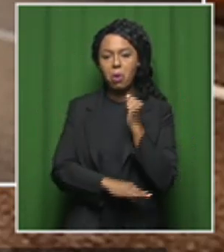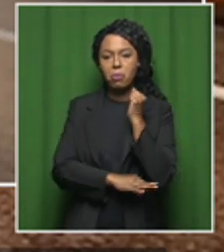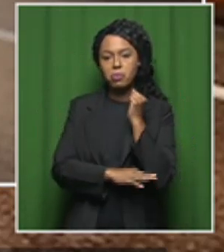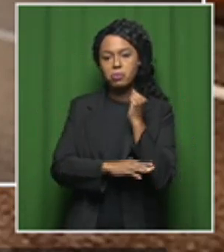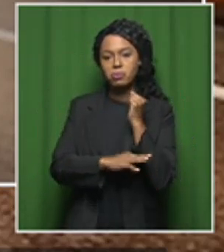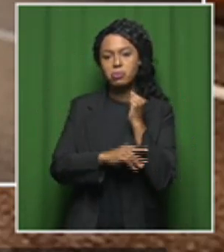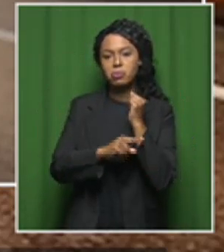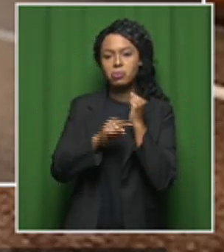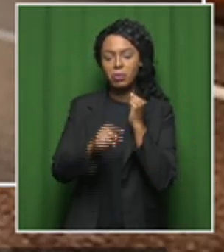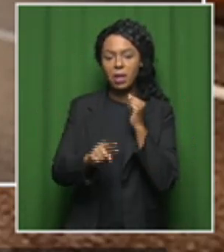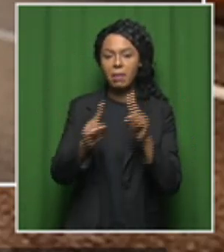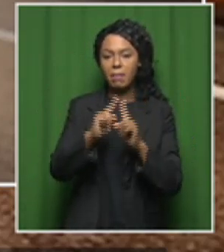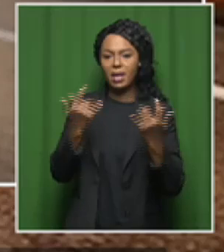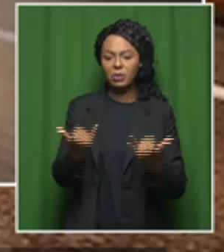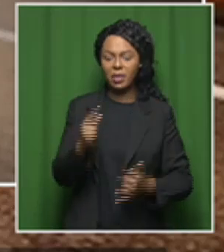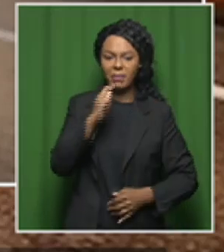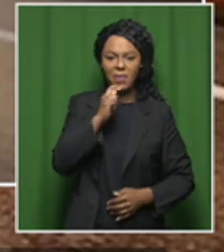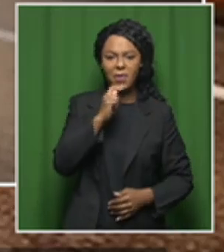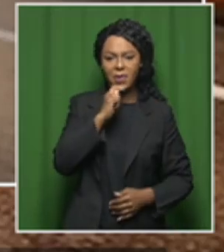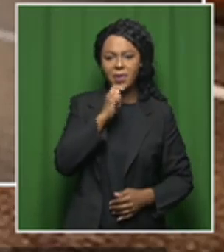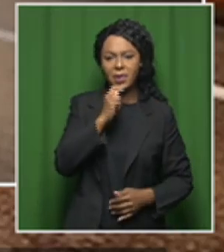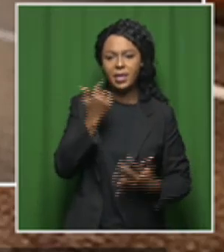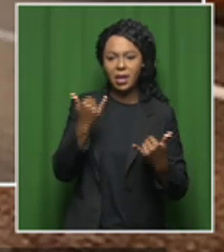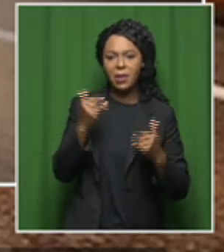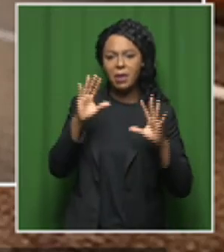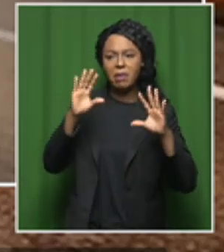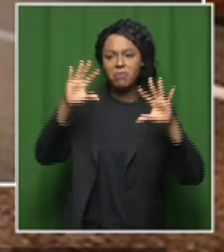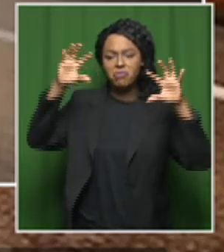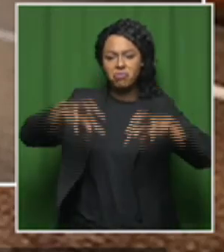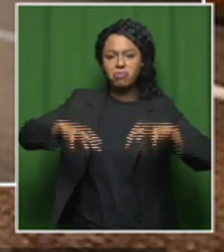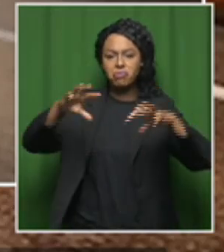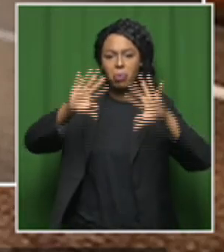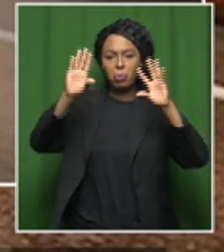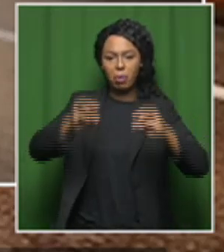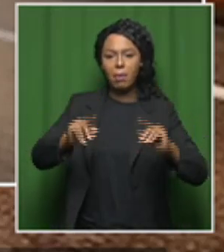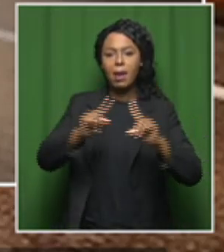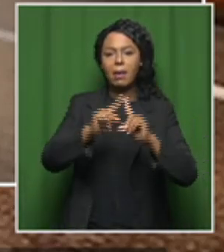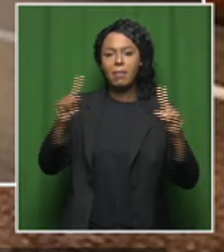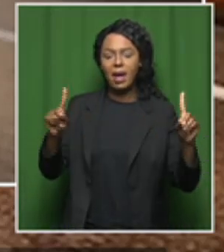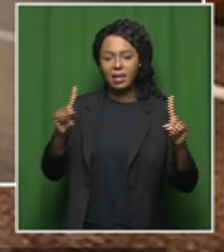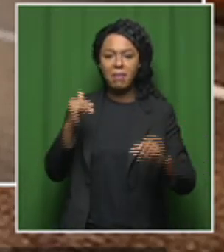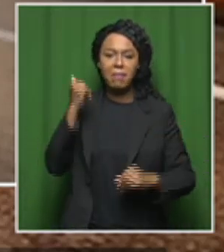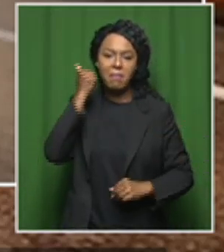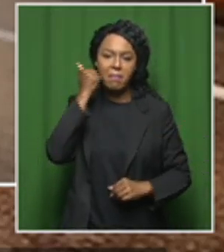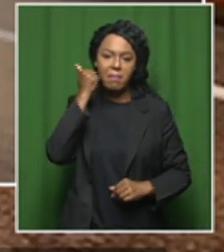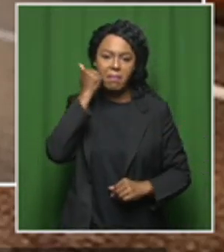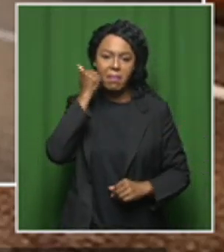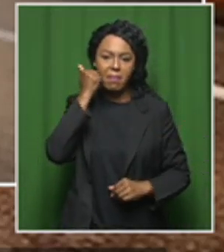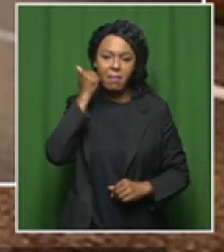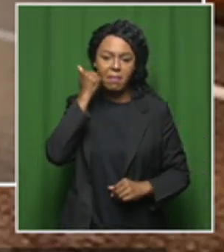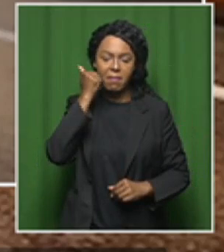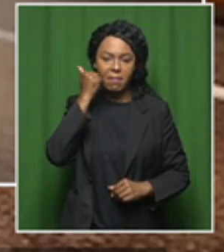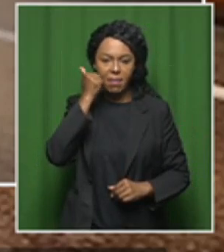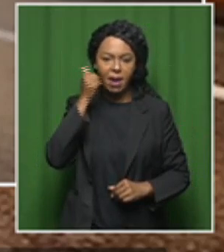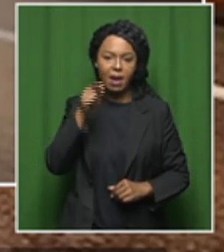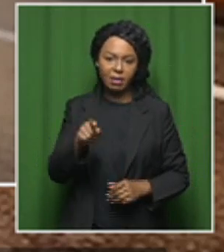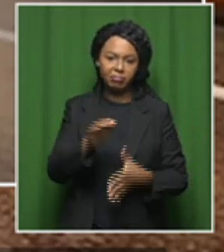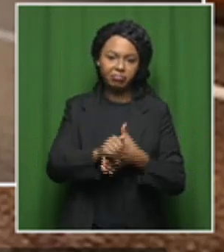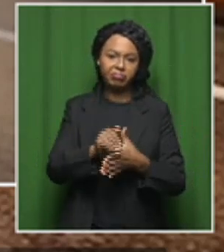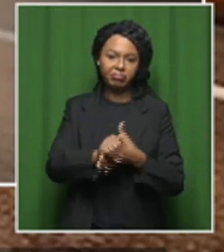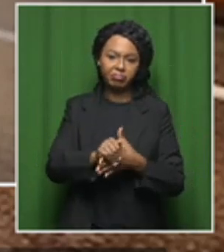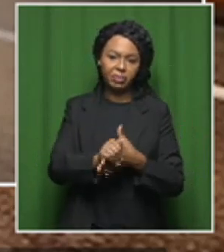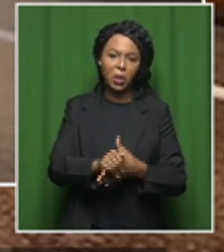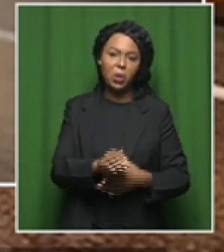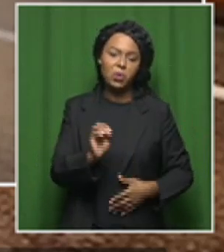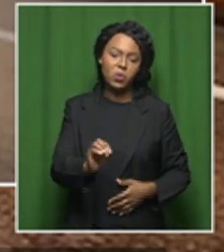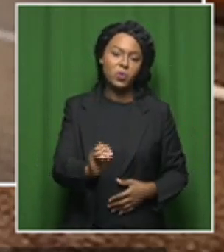That flooding may have stopped, but it would have left a lot of mud and dirt and debris. So although it may be drying out in Durban this morning, there will be